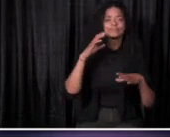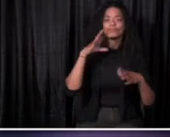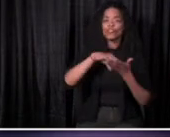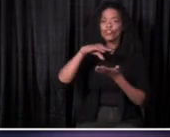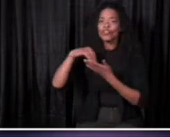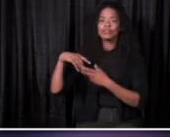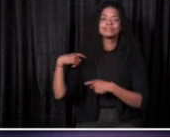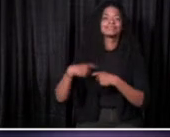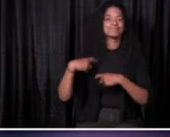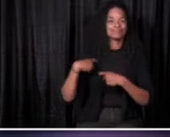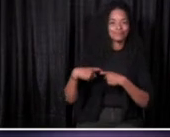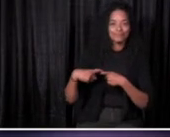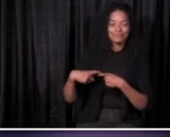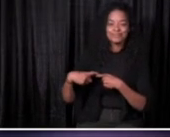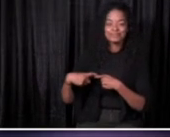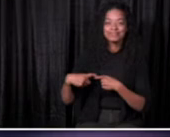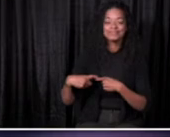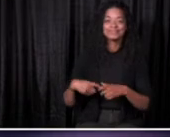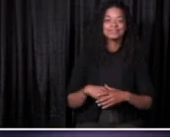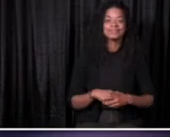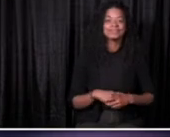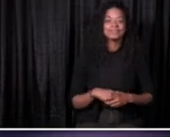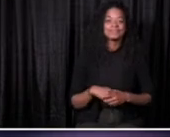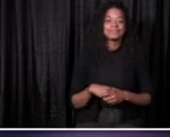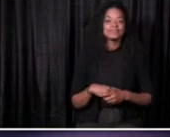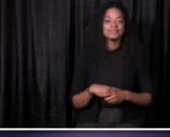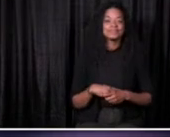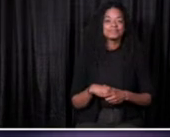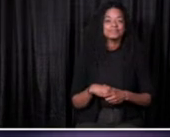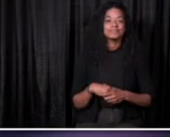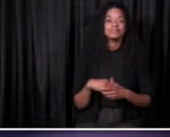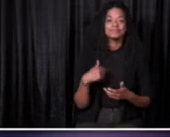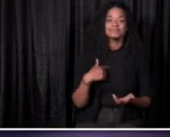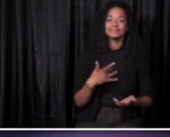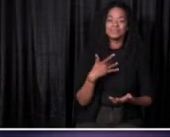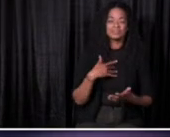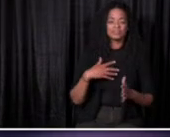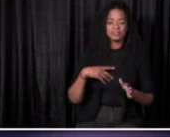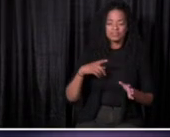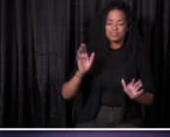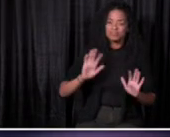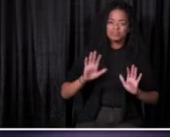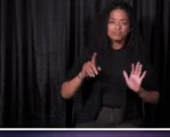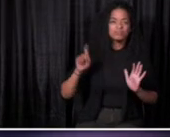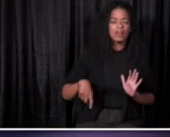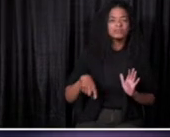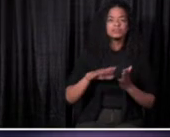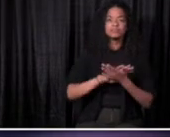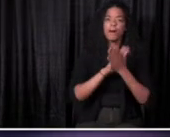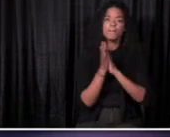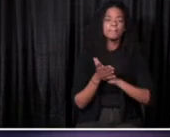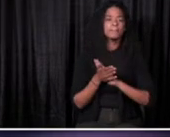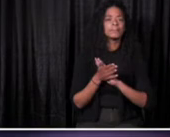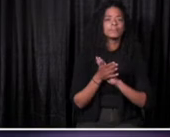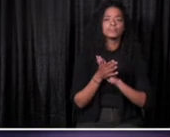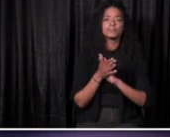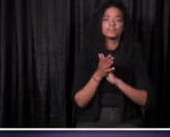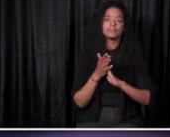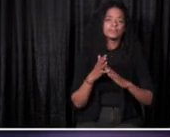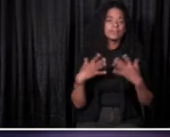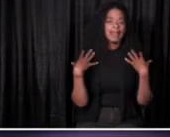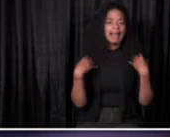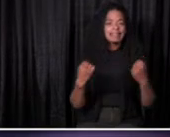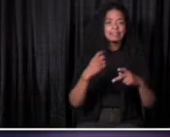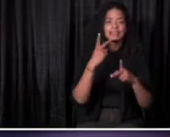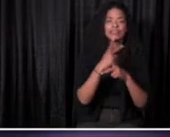Driven by the urgency to become a compassionate healthcare professional and